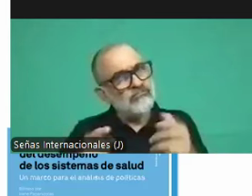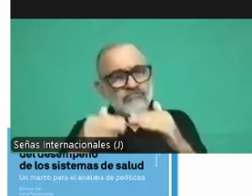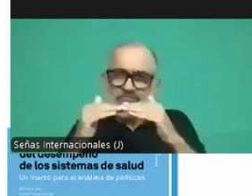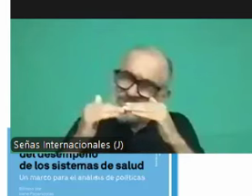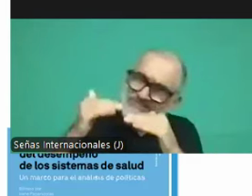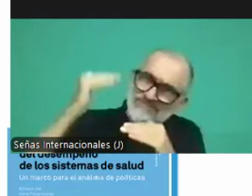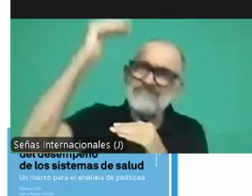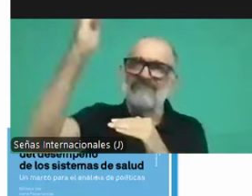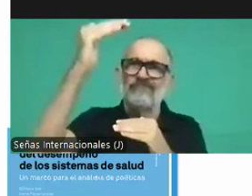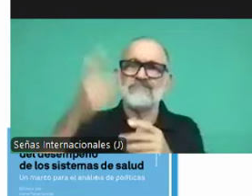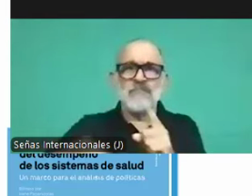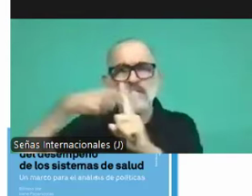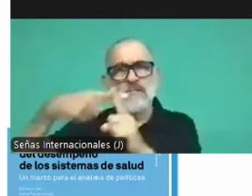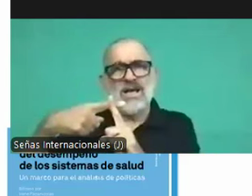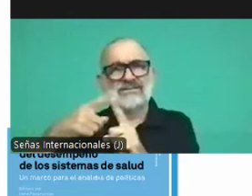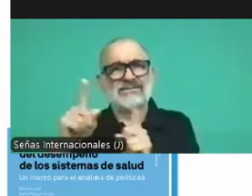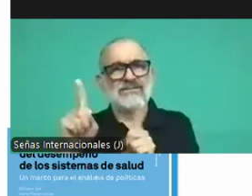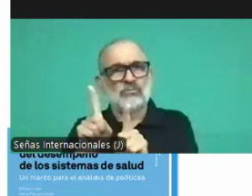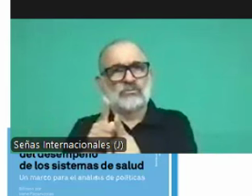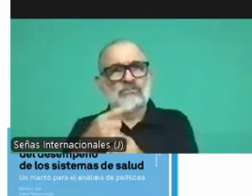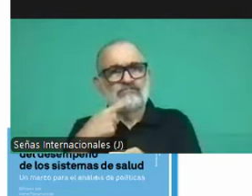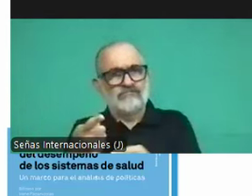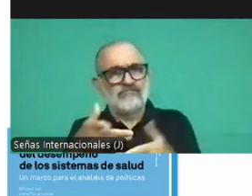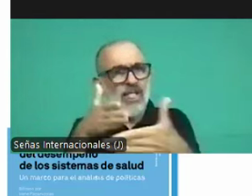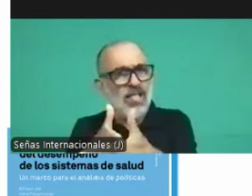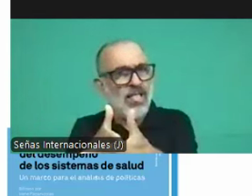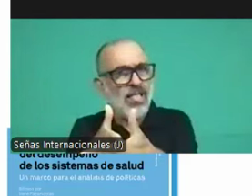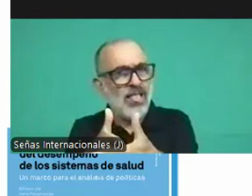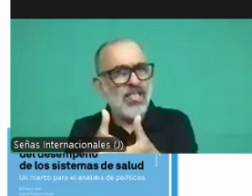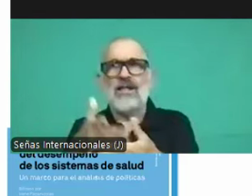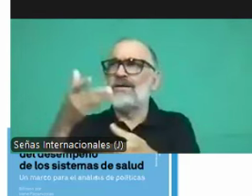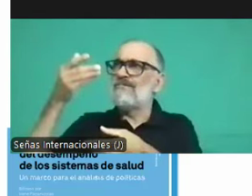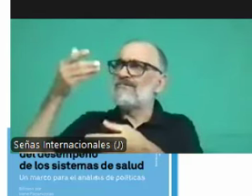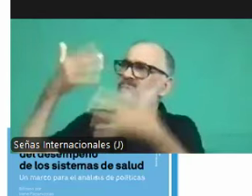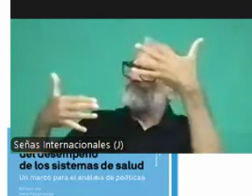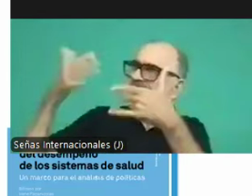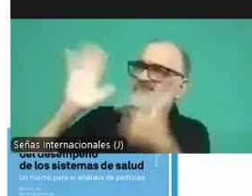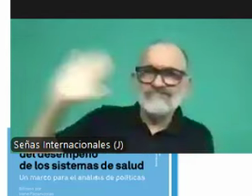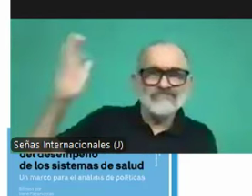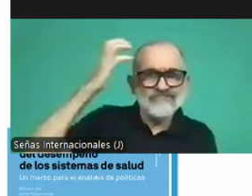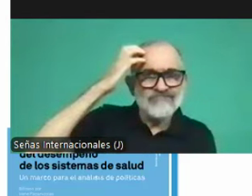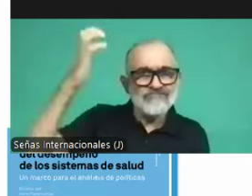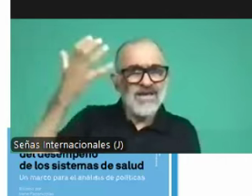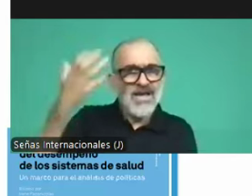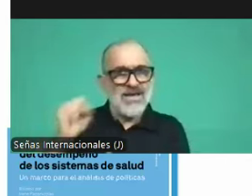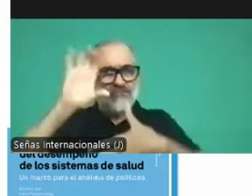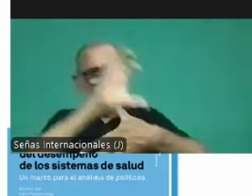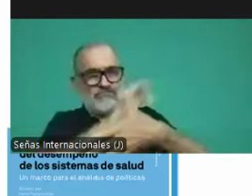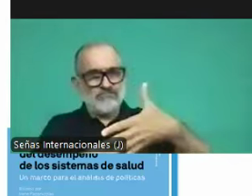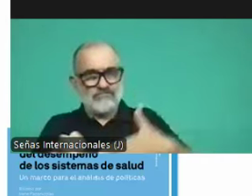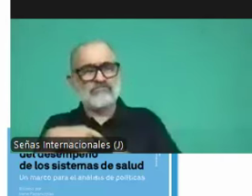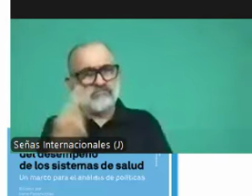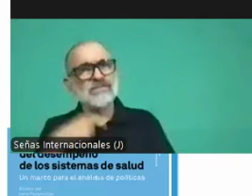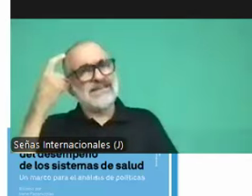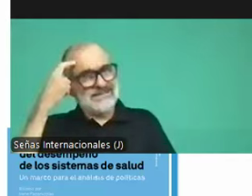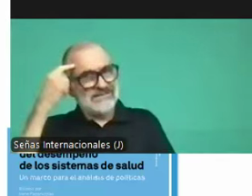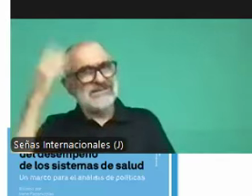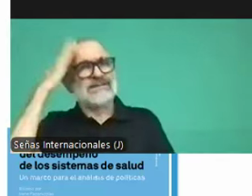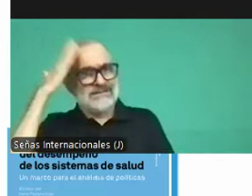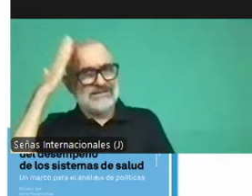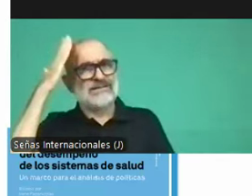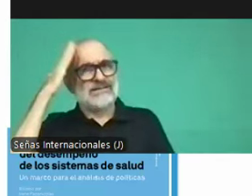restricción in a fiscal que los situation of países fiscal somos restriction that conscientes. countries are having and En that we are aware segundo of. lugar, tenemos que saber Second, diseñar we need